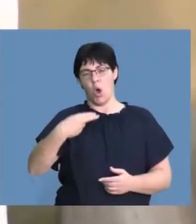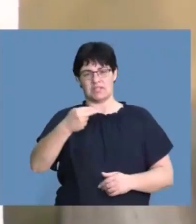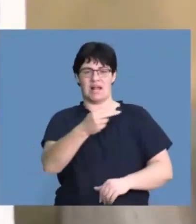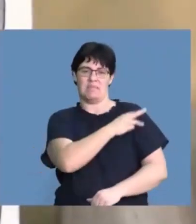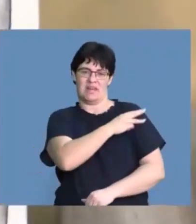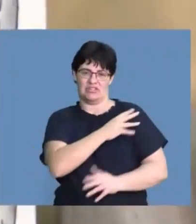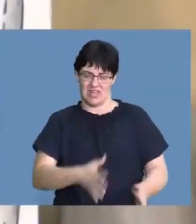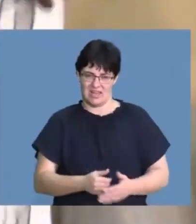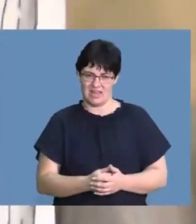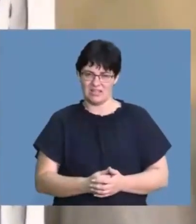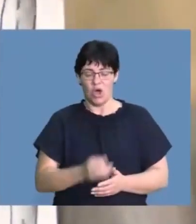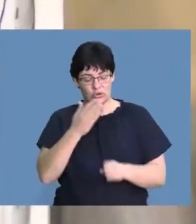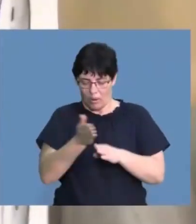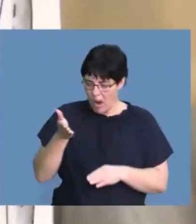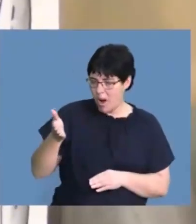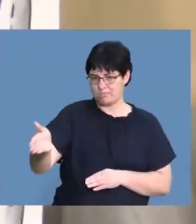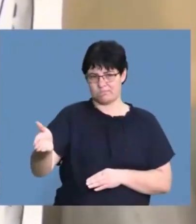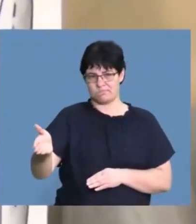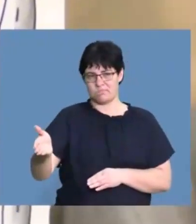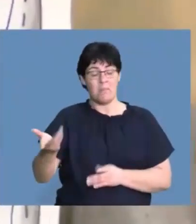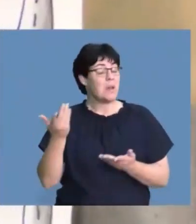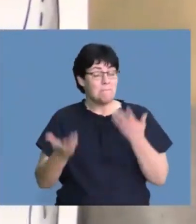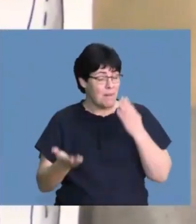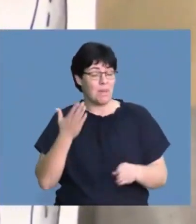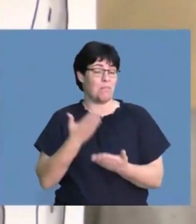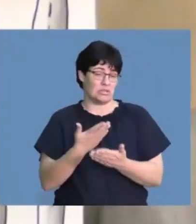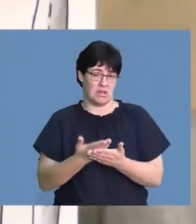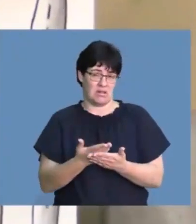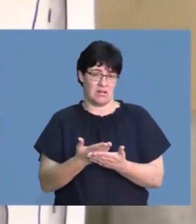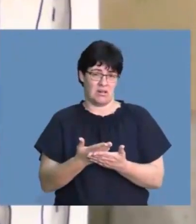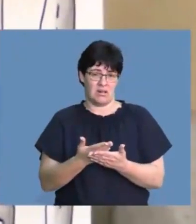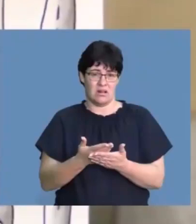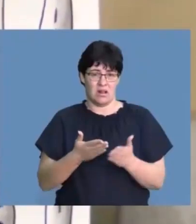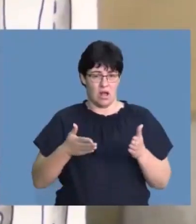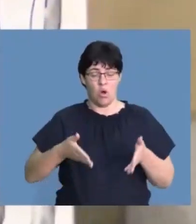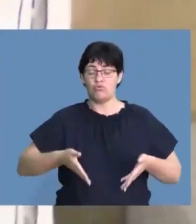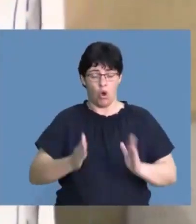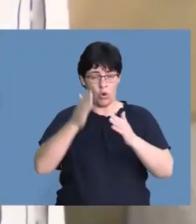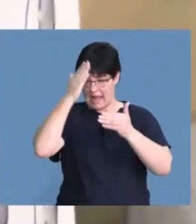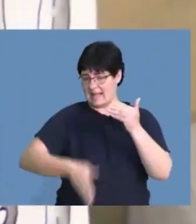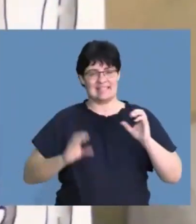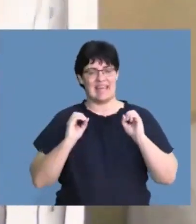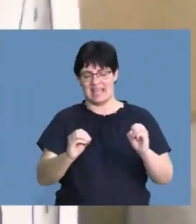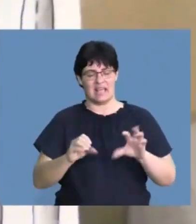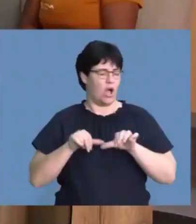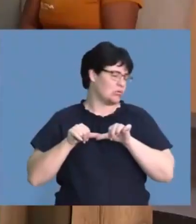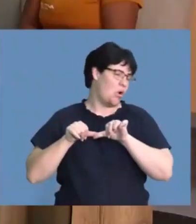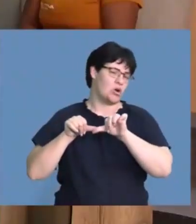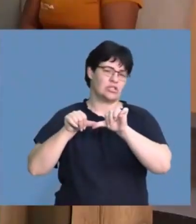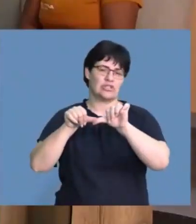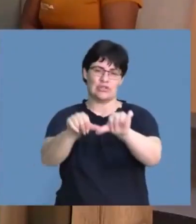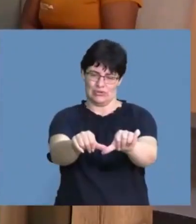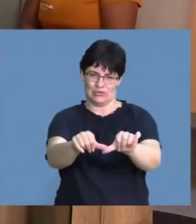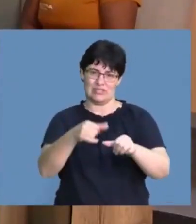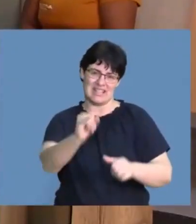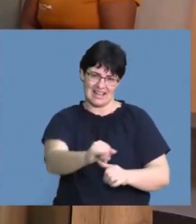a hotel manager. The dream job was there, but there are also possibilities of the road. It doesn't end. You can see it